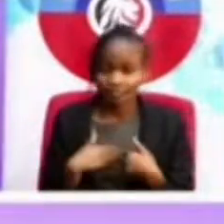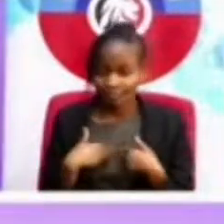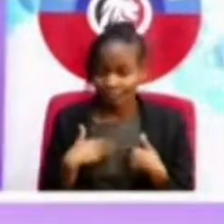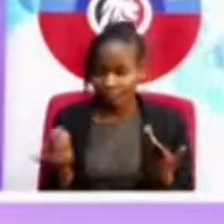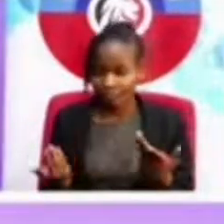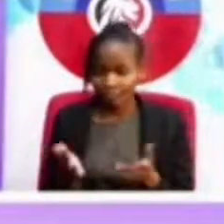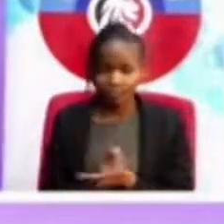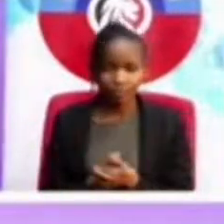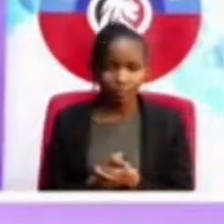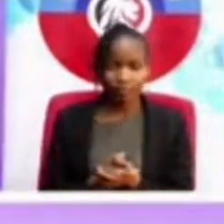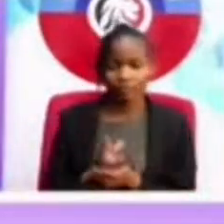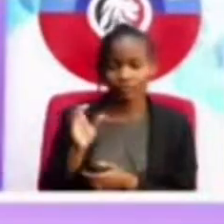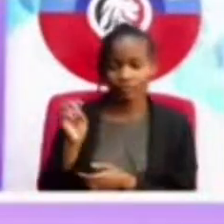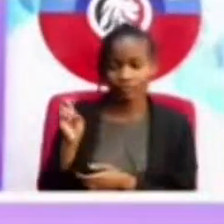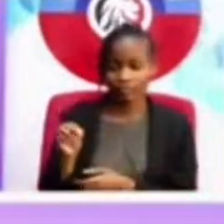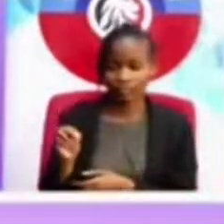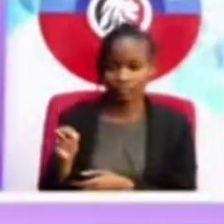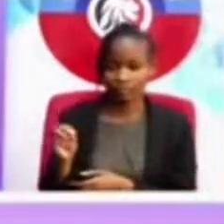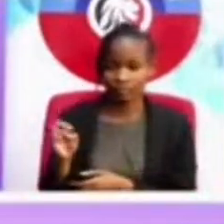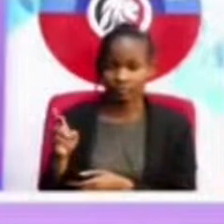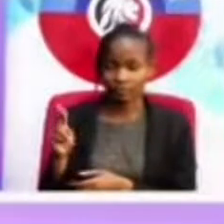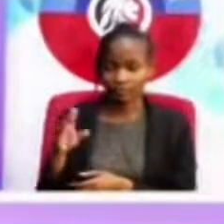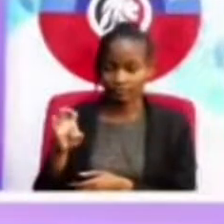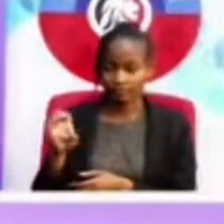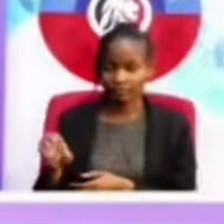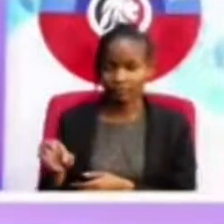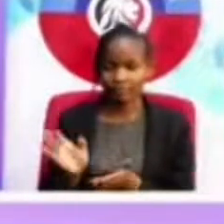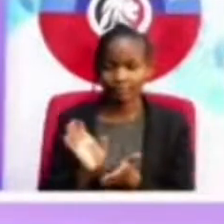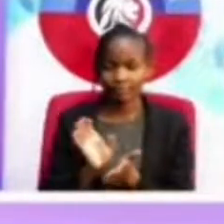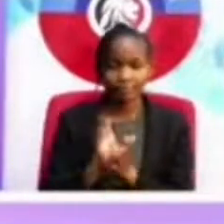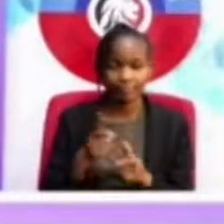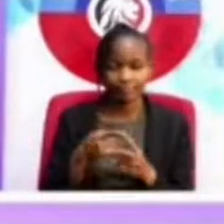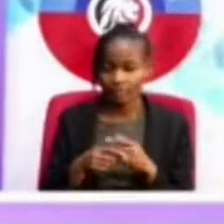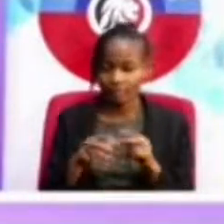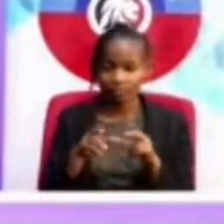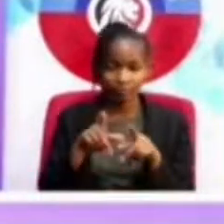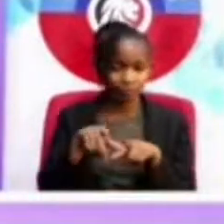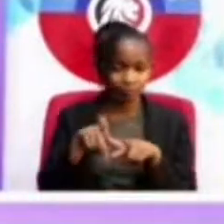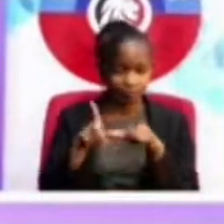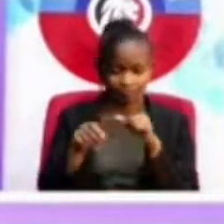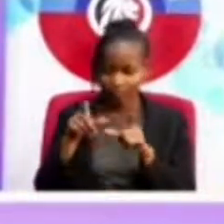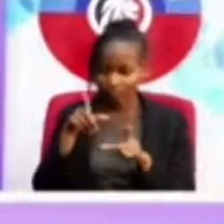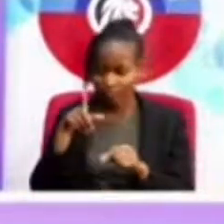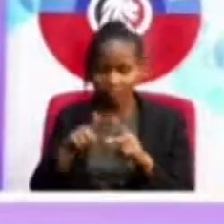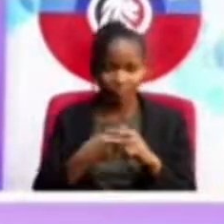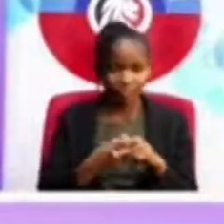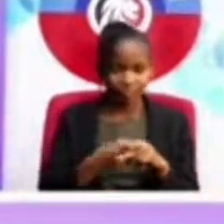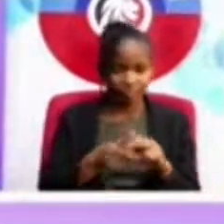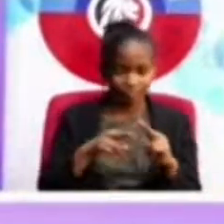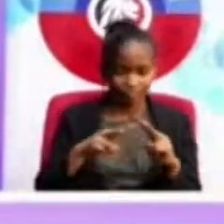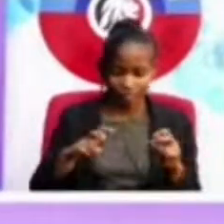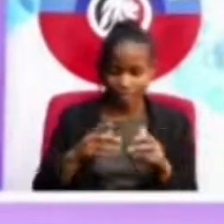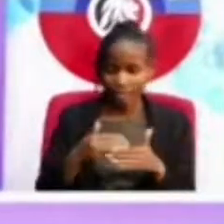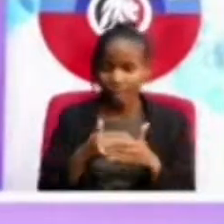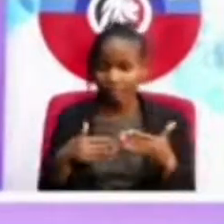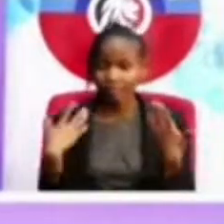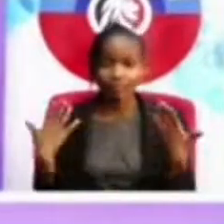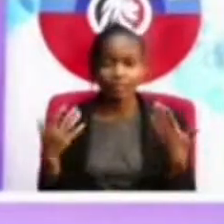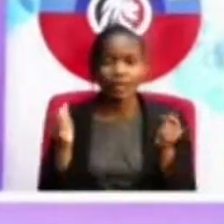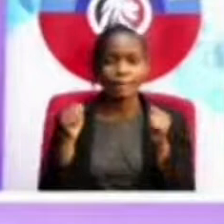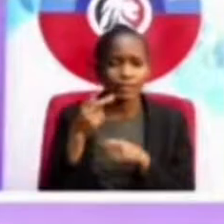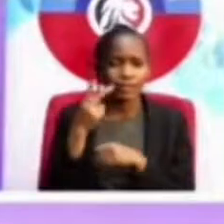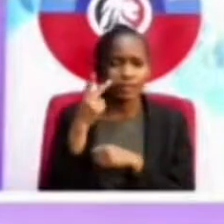center, and the analysts then begin to analyze. And before the goods arrive in Nairobi, they can see and isolate